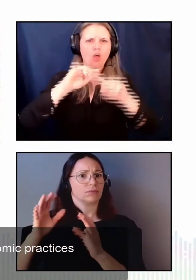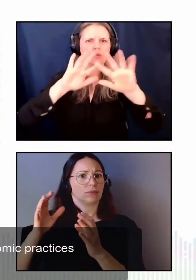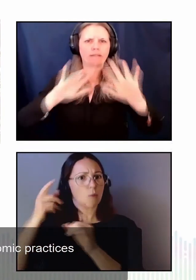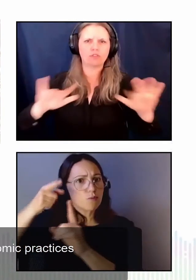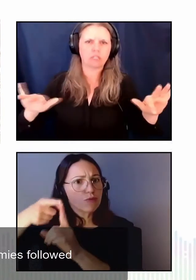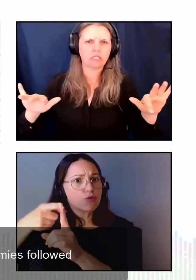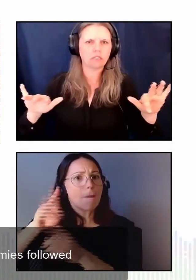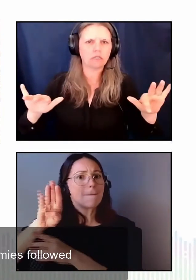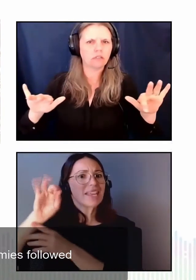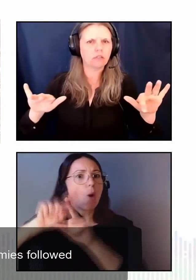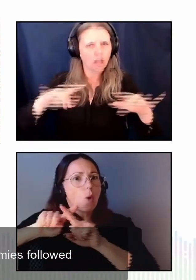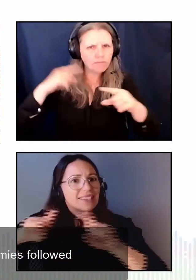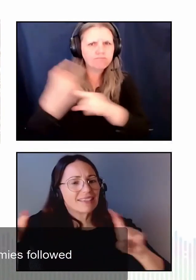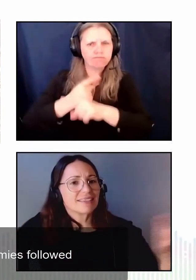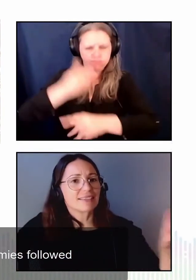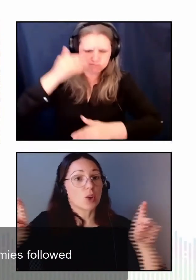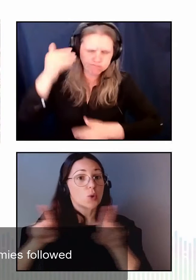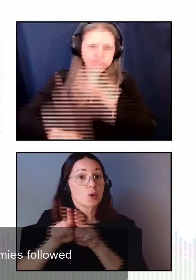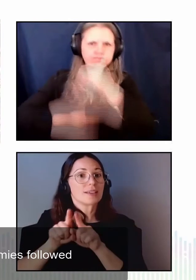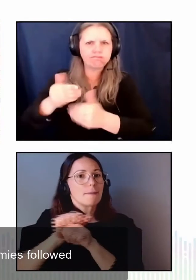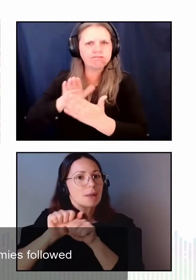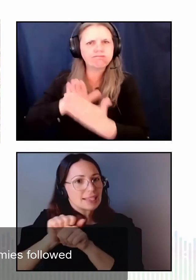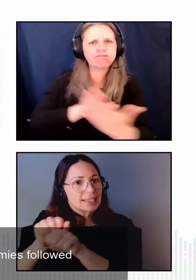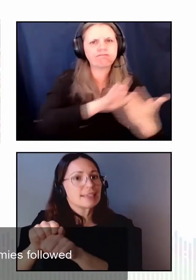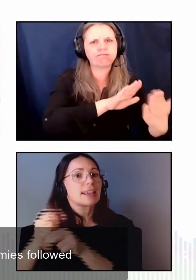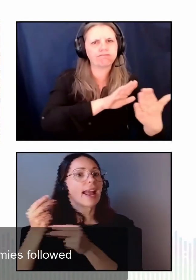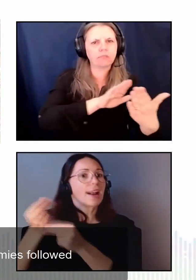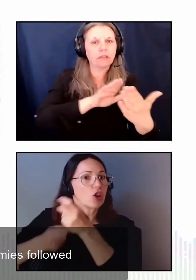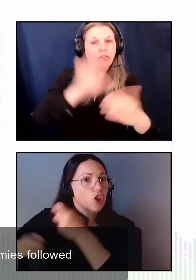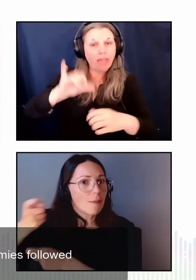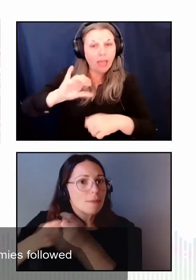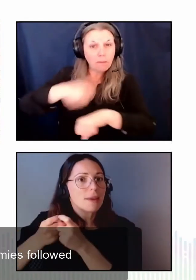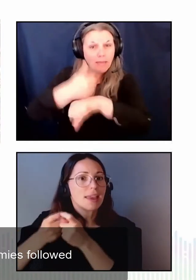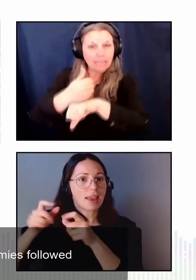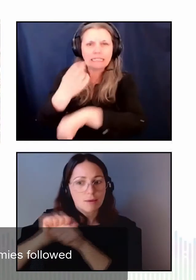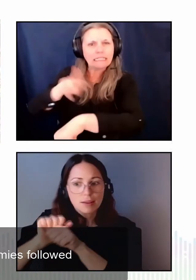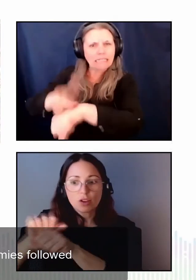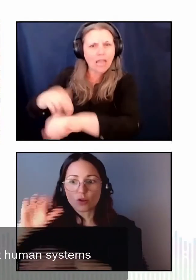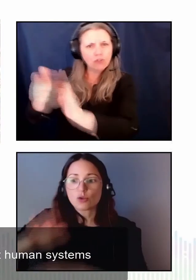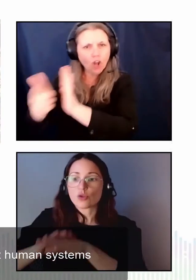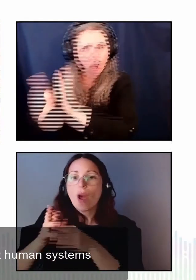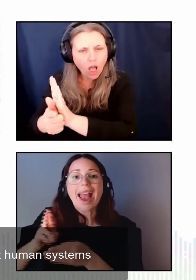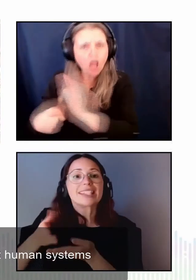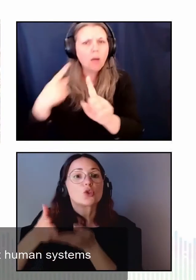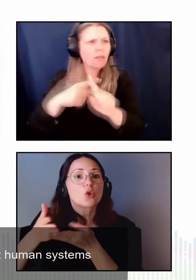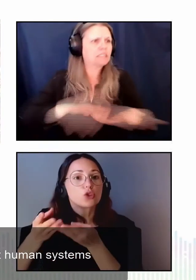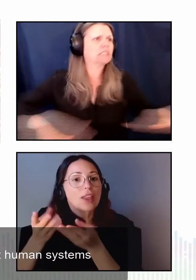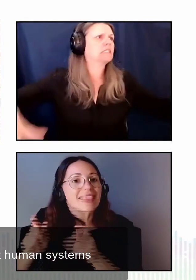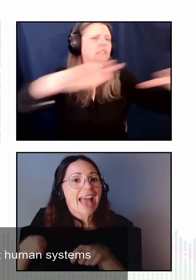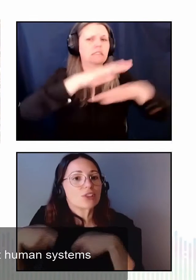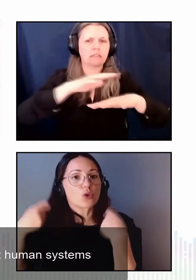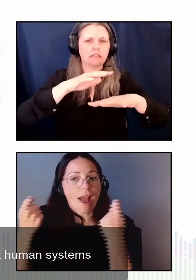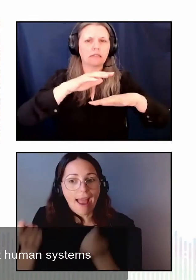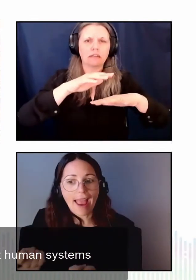practices that were founded on natural law, Indigenous economies, followed Indigenous worldviews, which